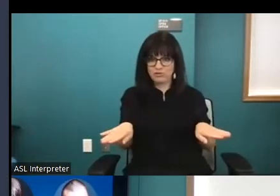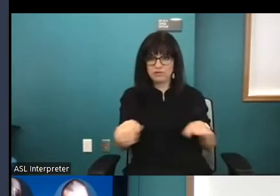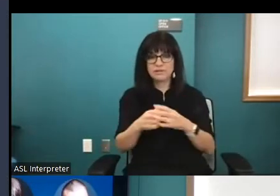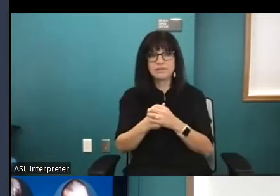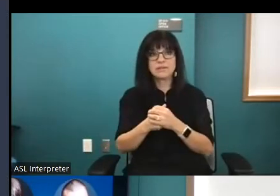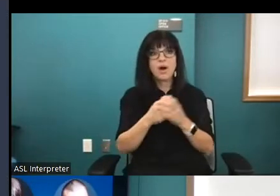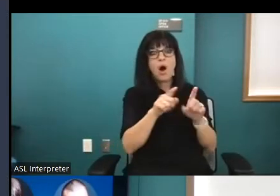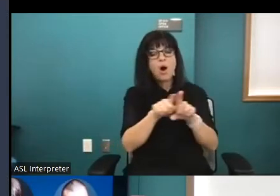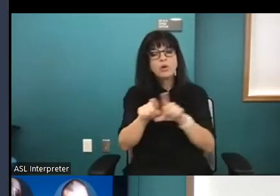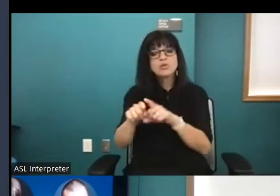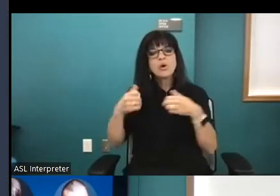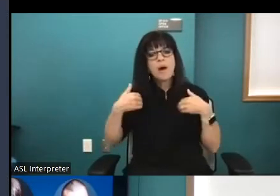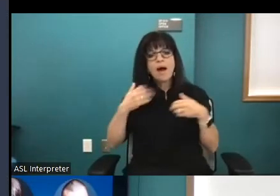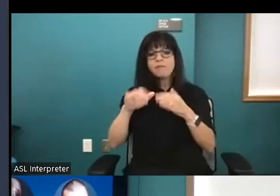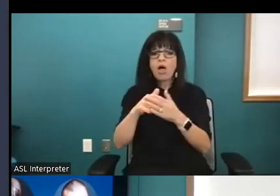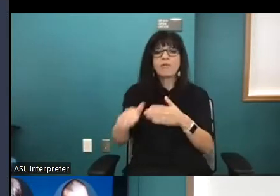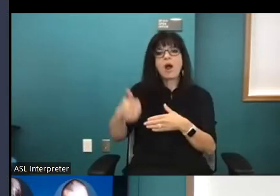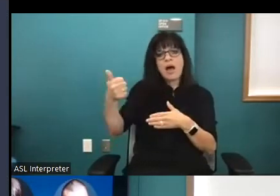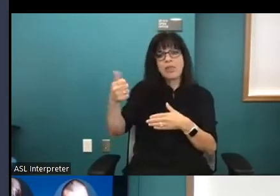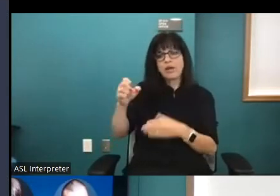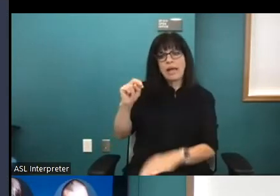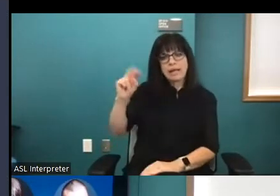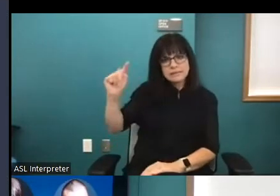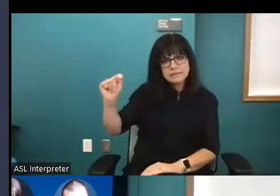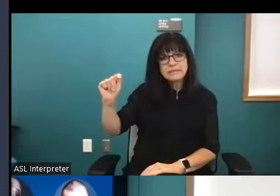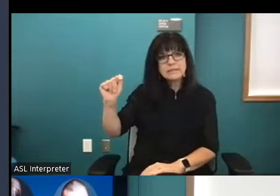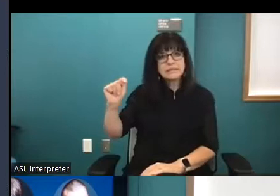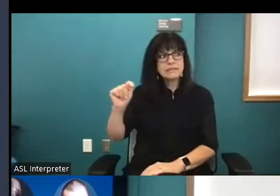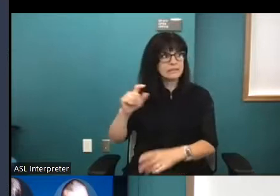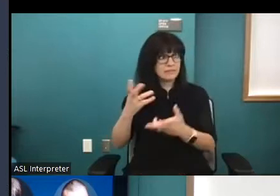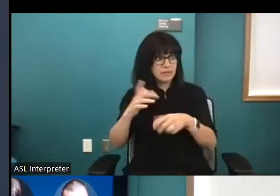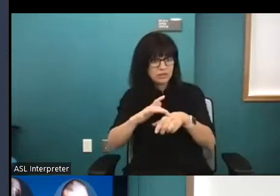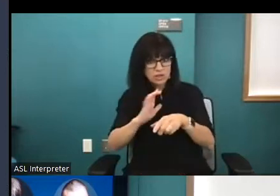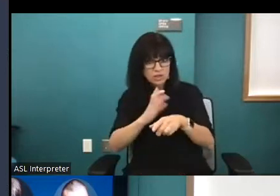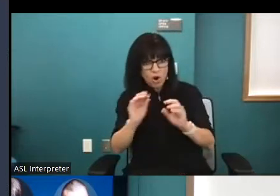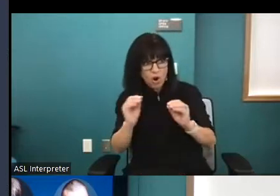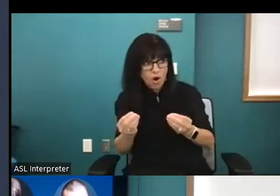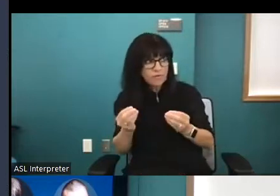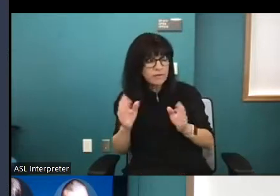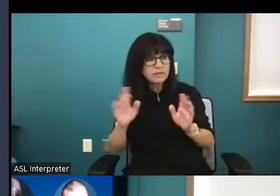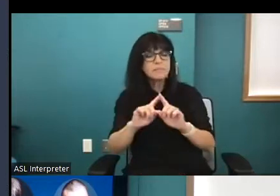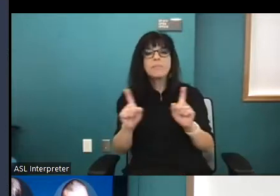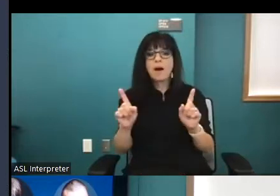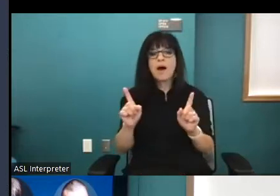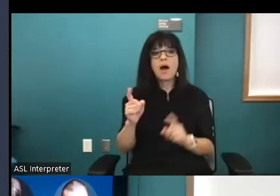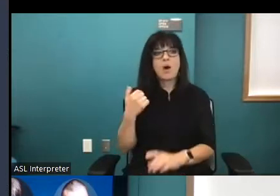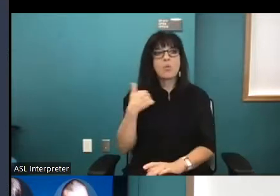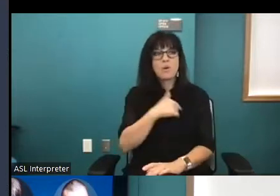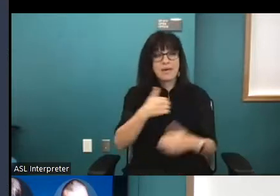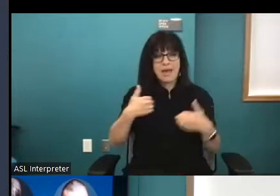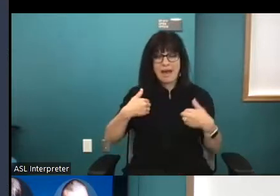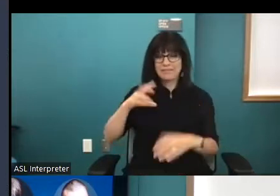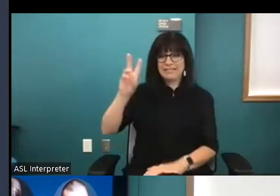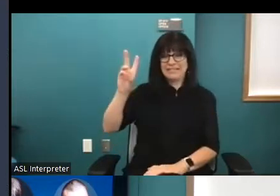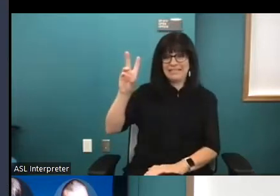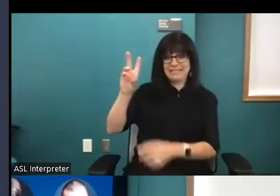We also still have like all of our other ENTs. I don't know if you've been to our office, but we have 6 ENTs